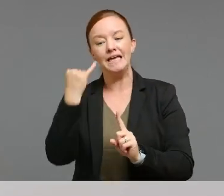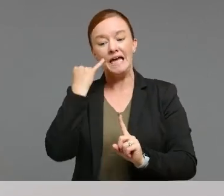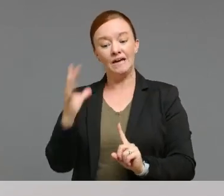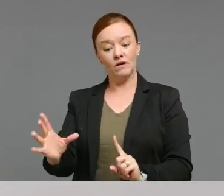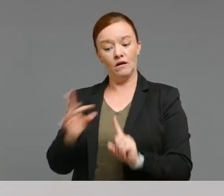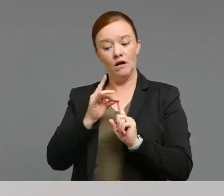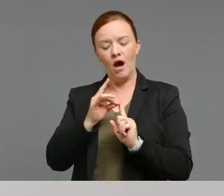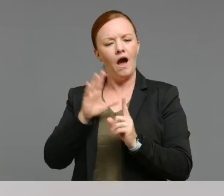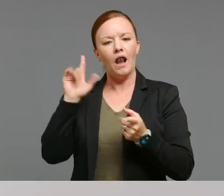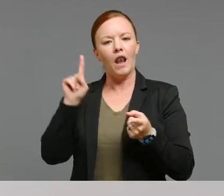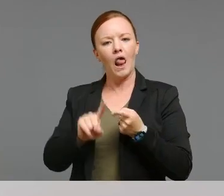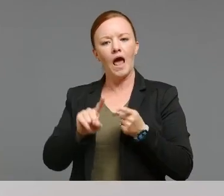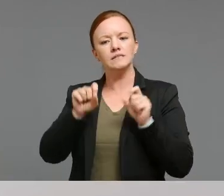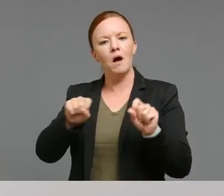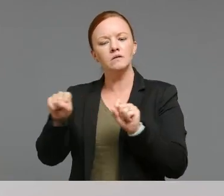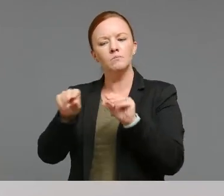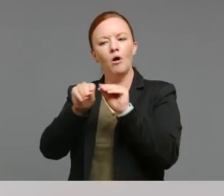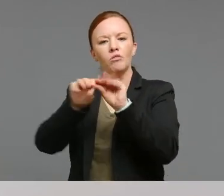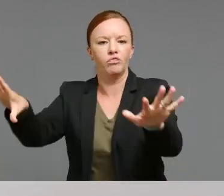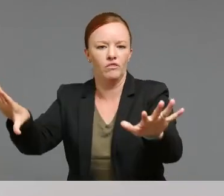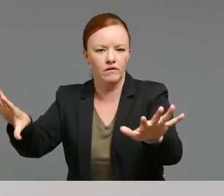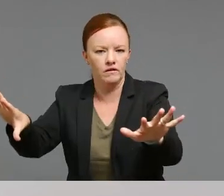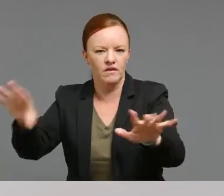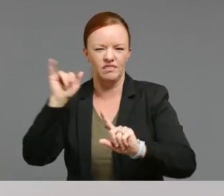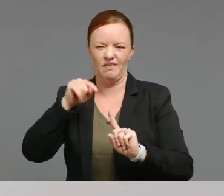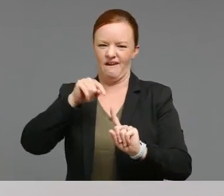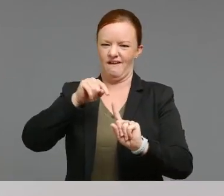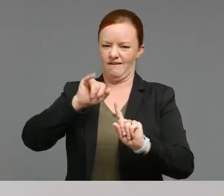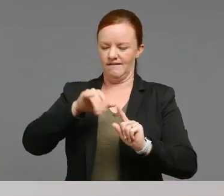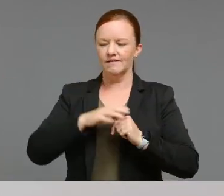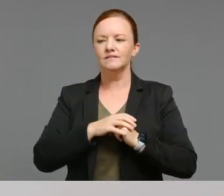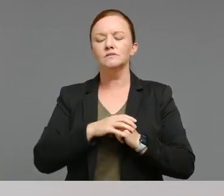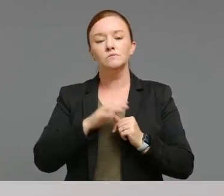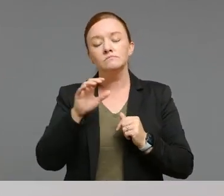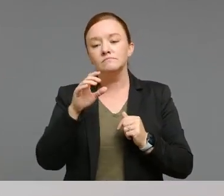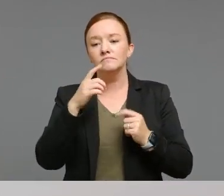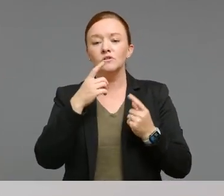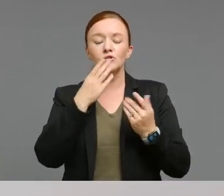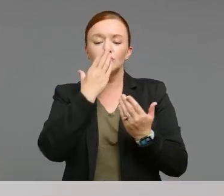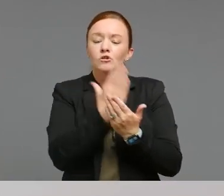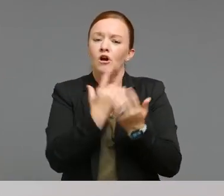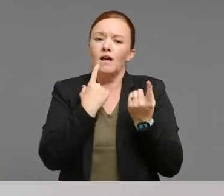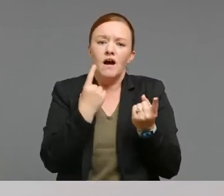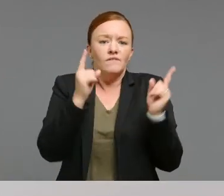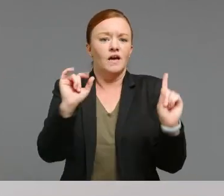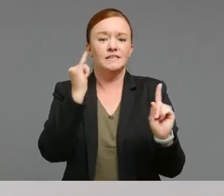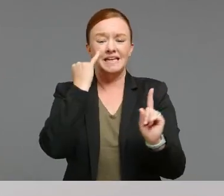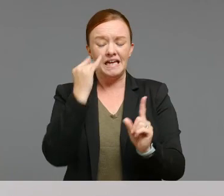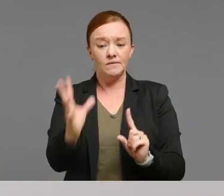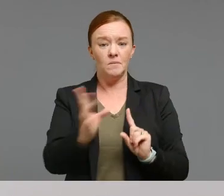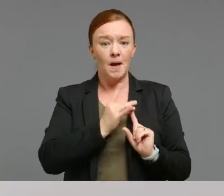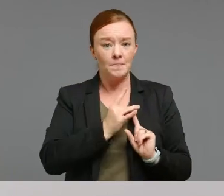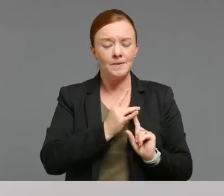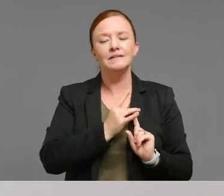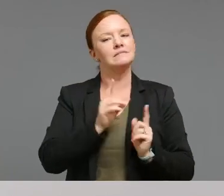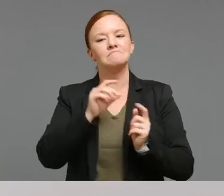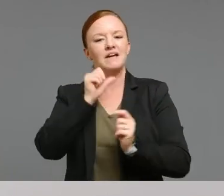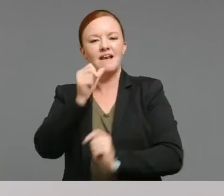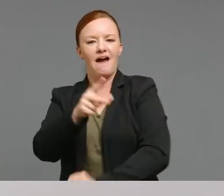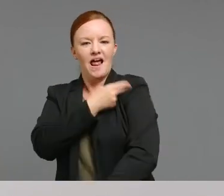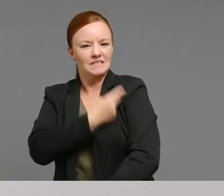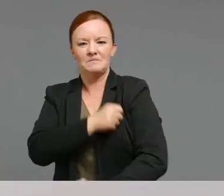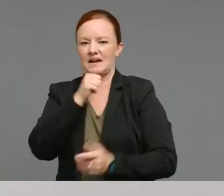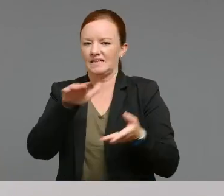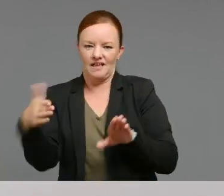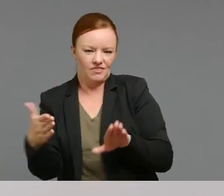And it has a really good efficacy for preventing hospitalization and death. So really trying